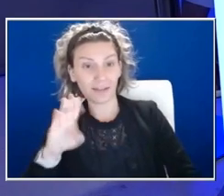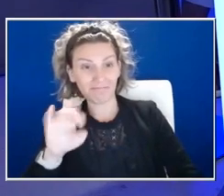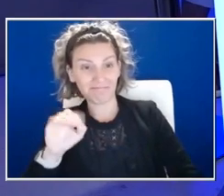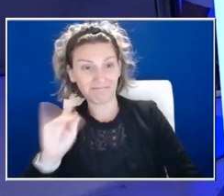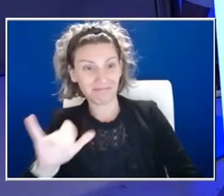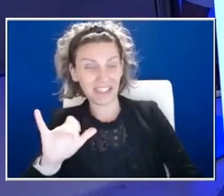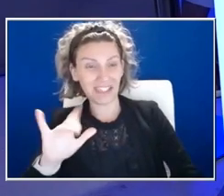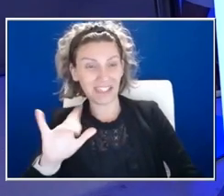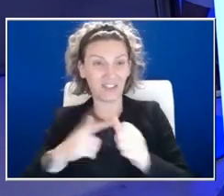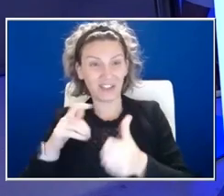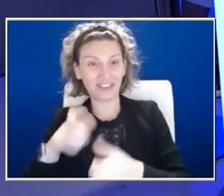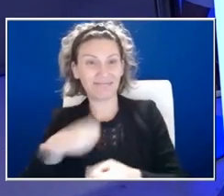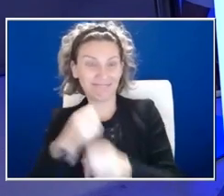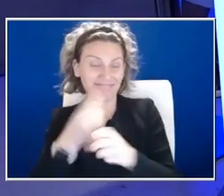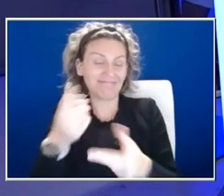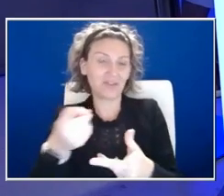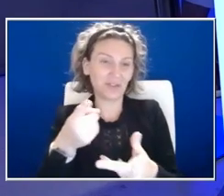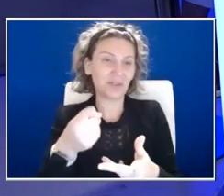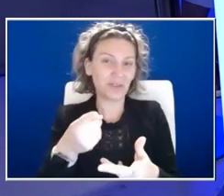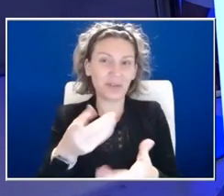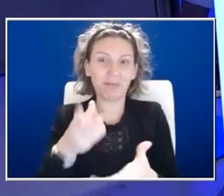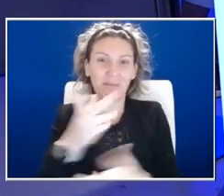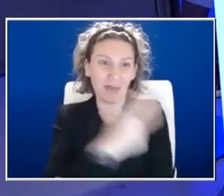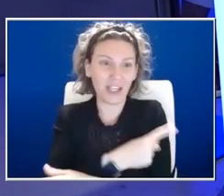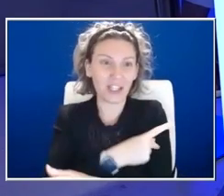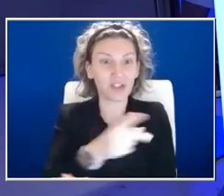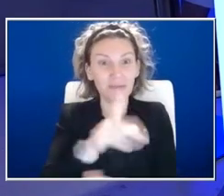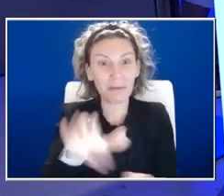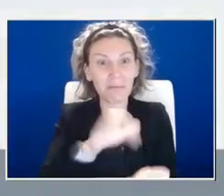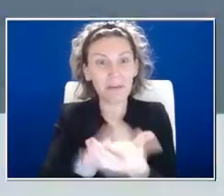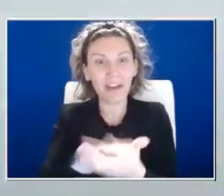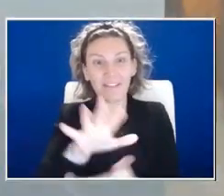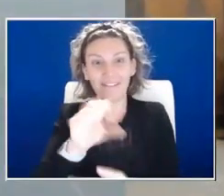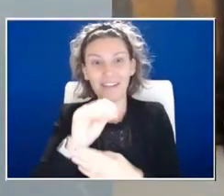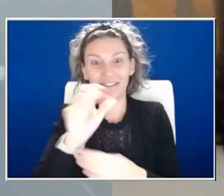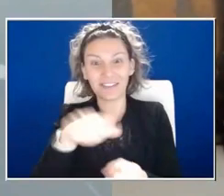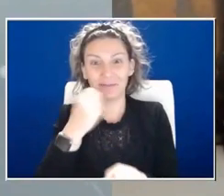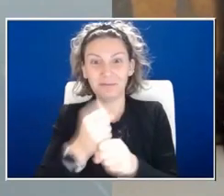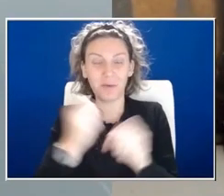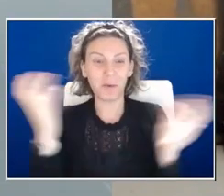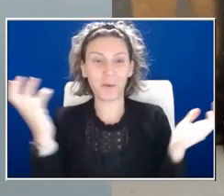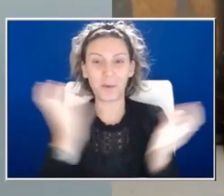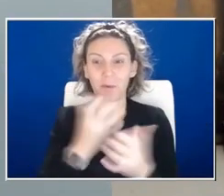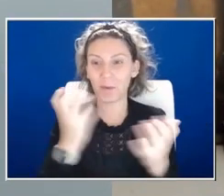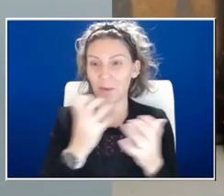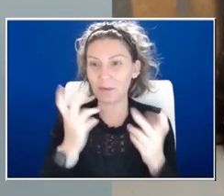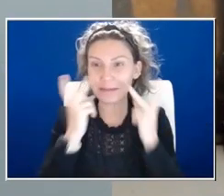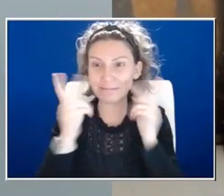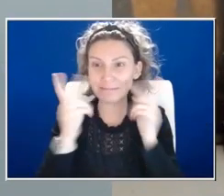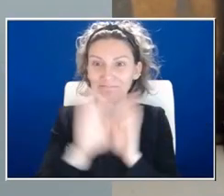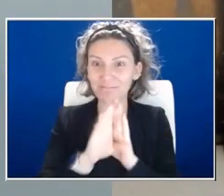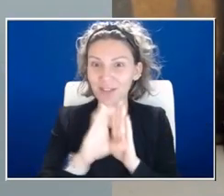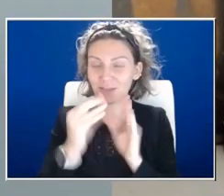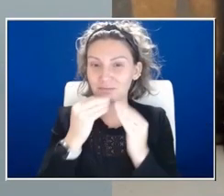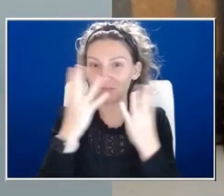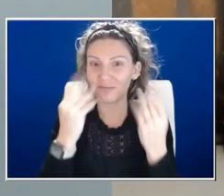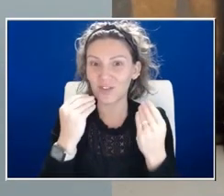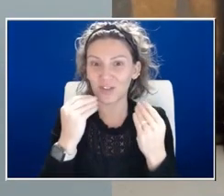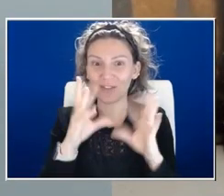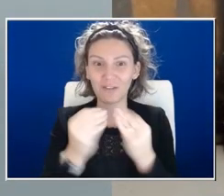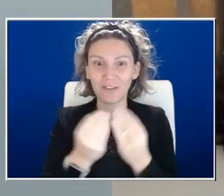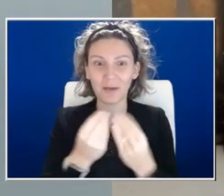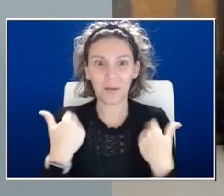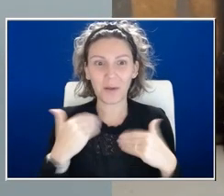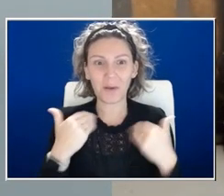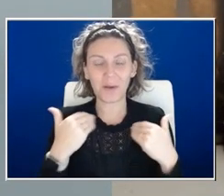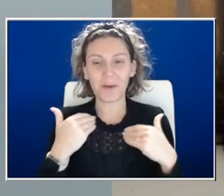but you have been married for 50 years. You have, well, I want to see a picture of this gorgeous family you have, because you have three children,